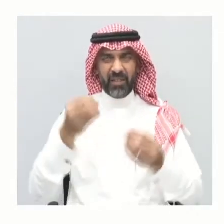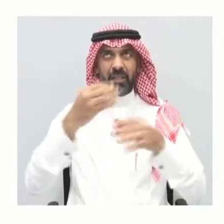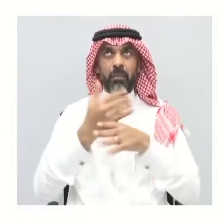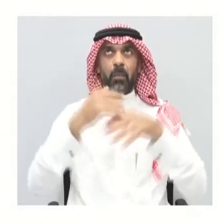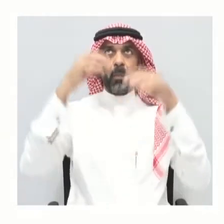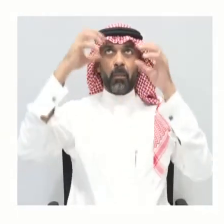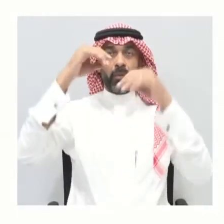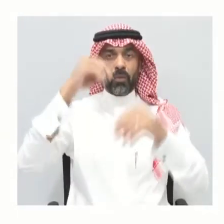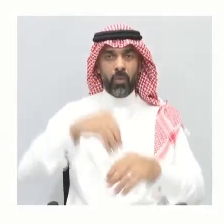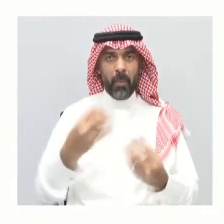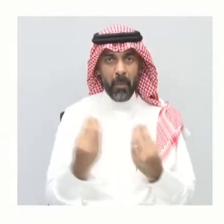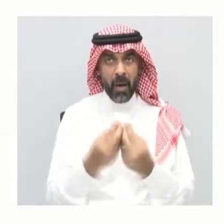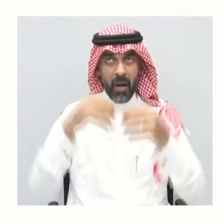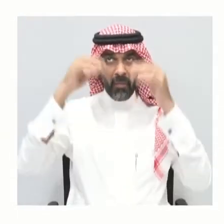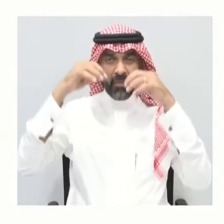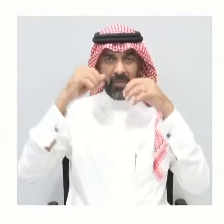There you go.